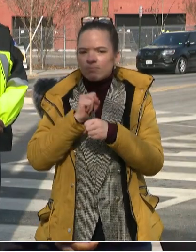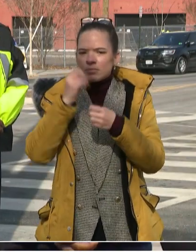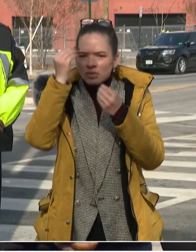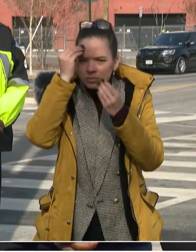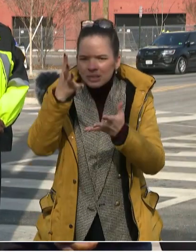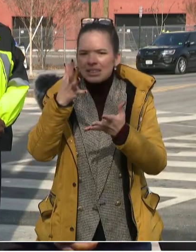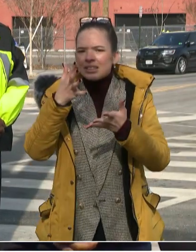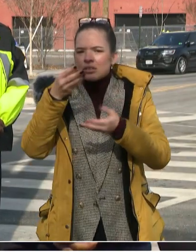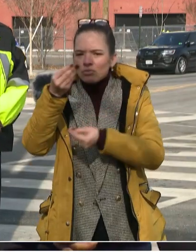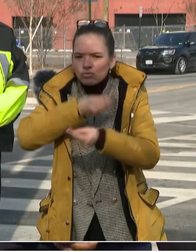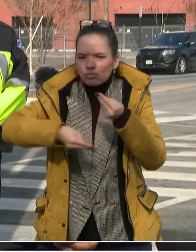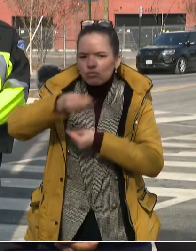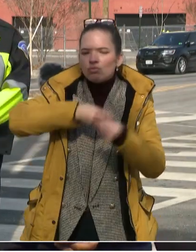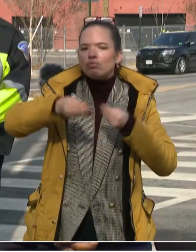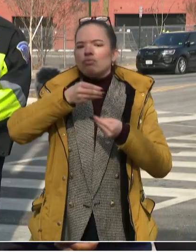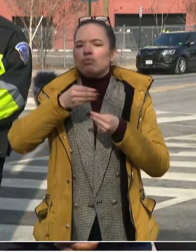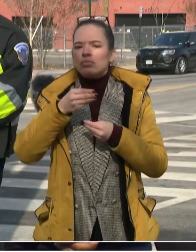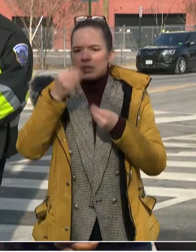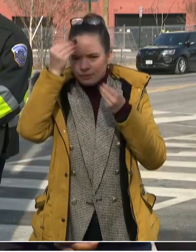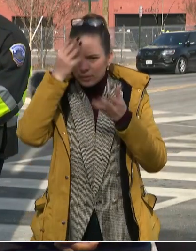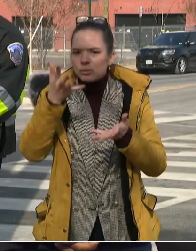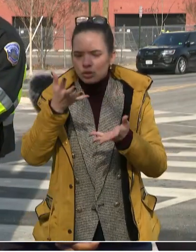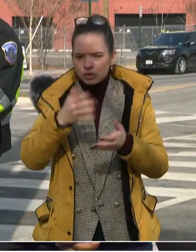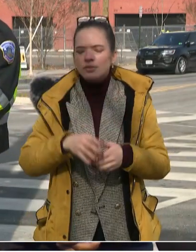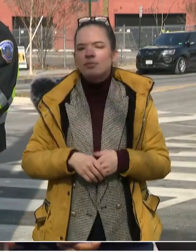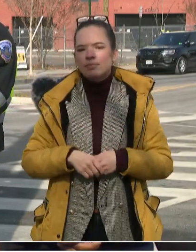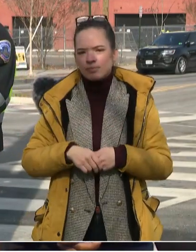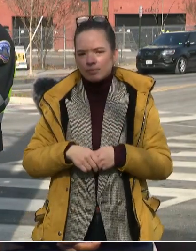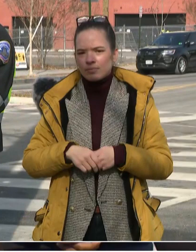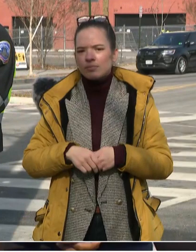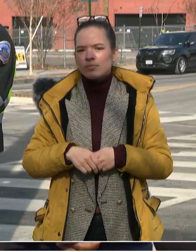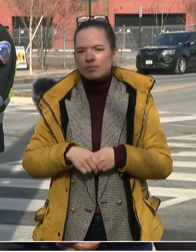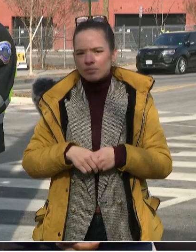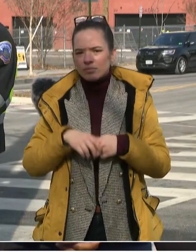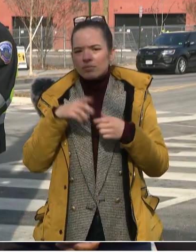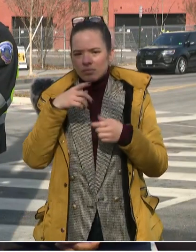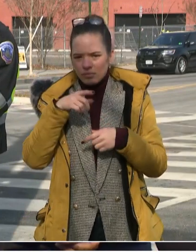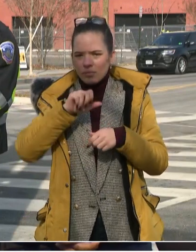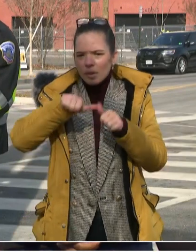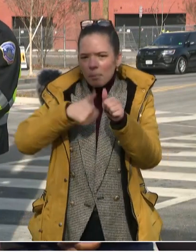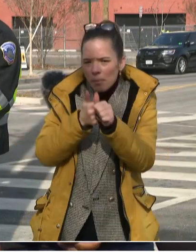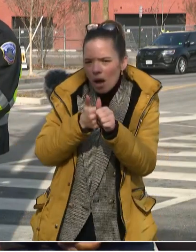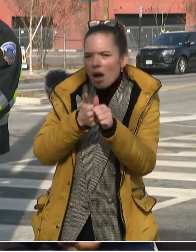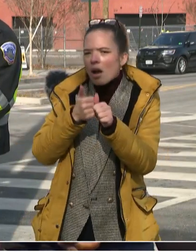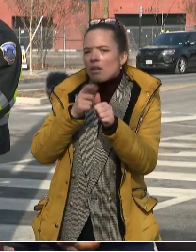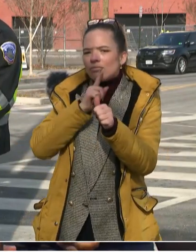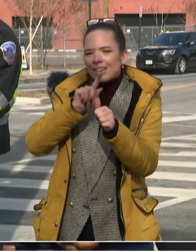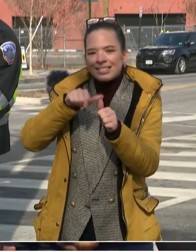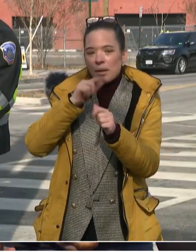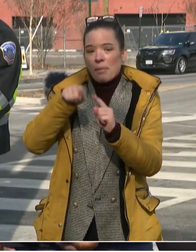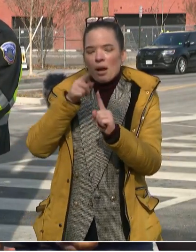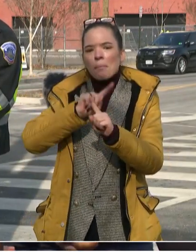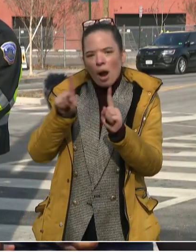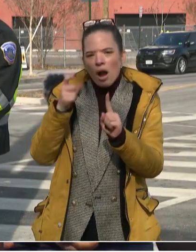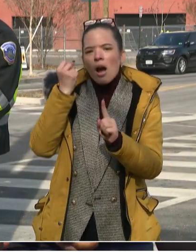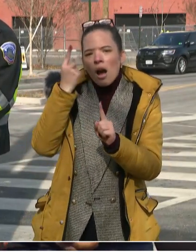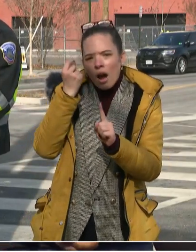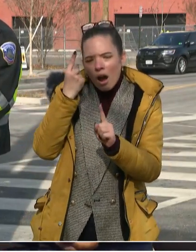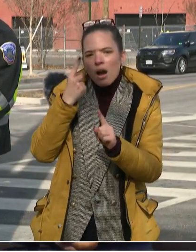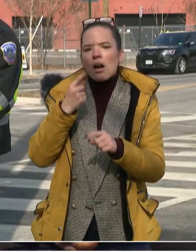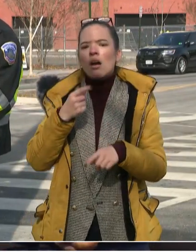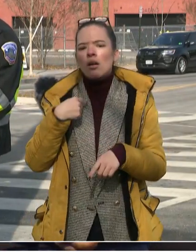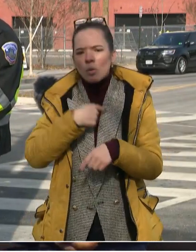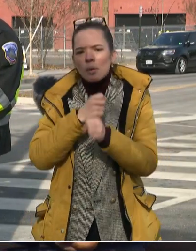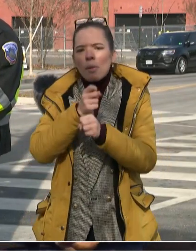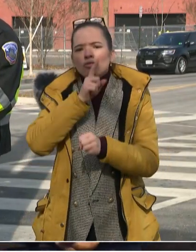Some of the specific tactics and things that we will do behind the scenes, obviously we won't talk about those things, but I will assure the community